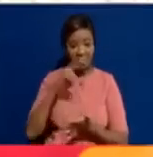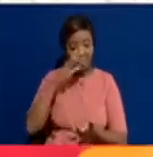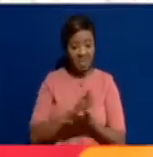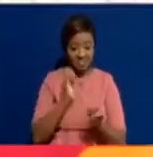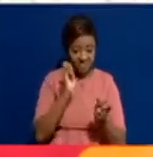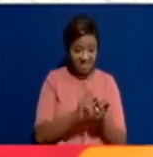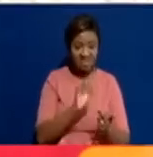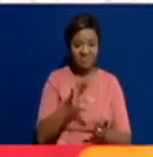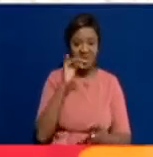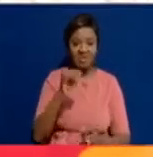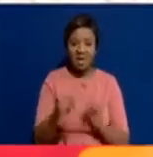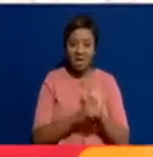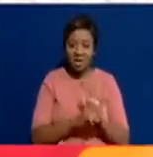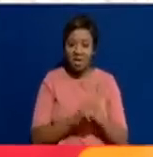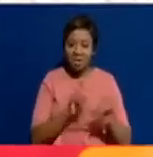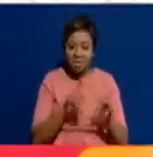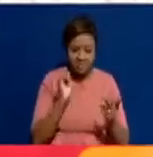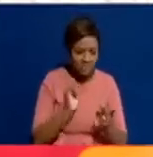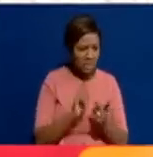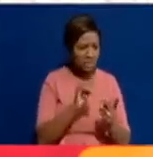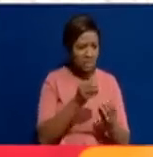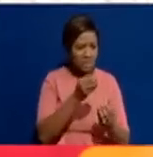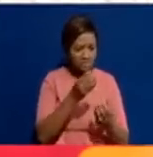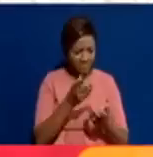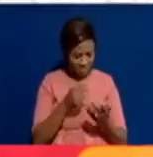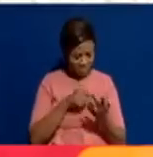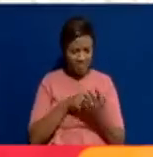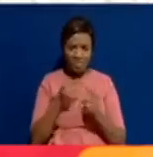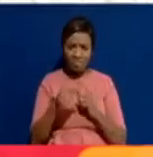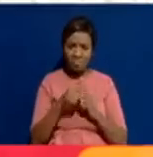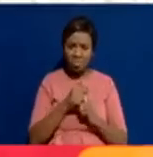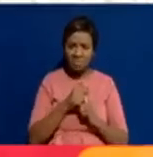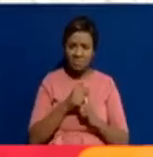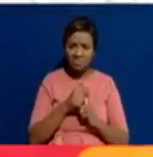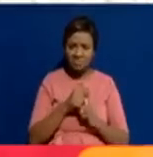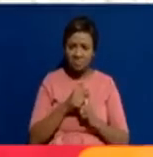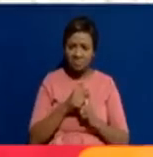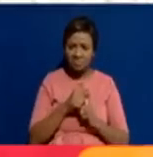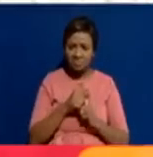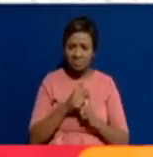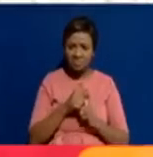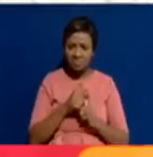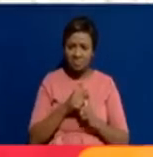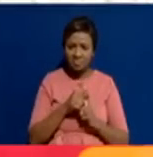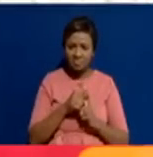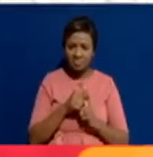the test and he says, actually it was even on my phone, and he tests and he says, you're HIV positive.